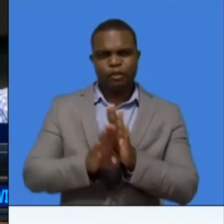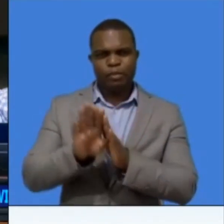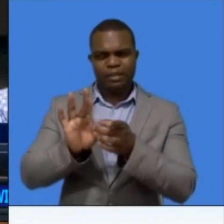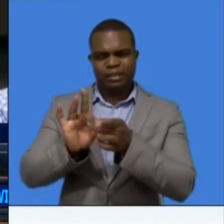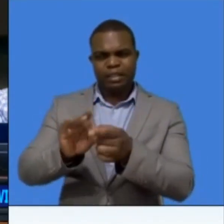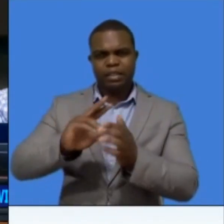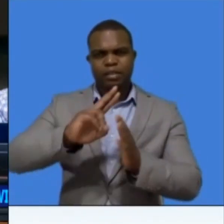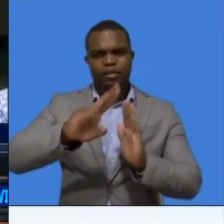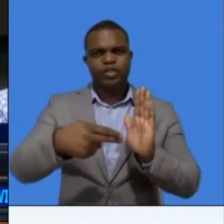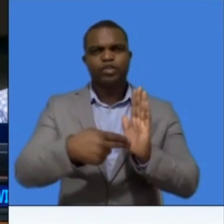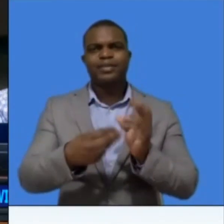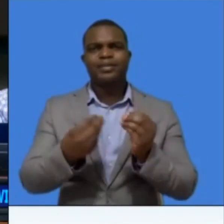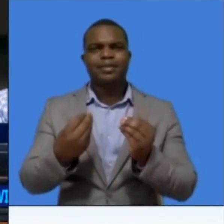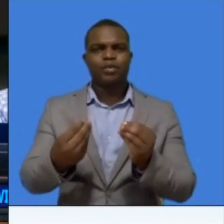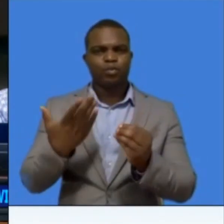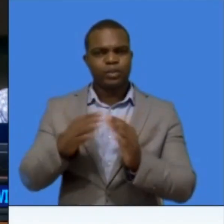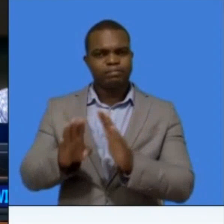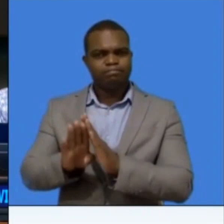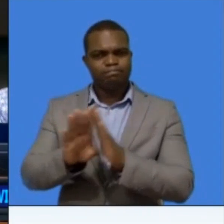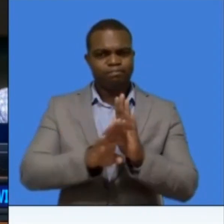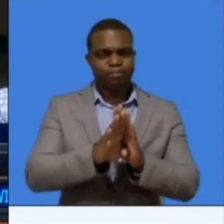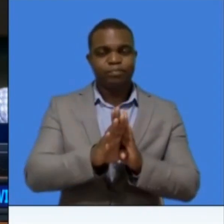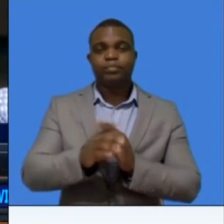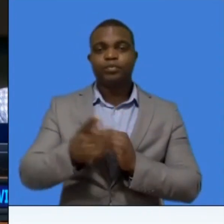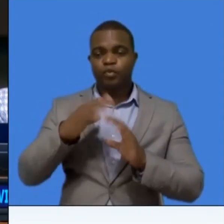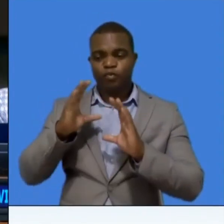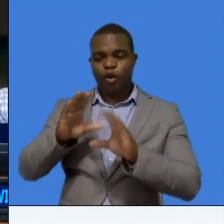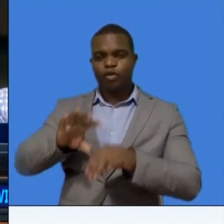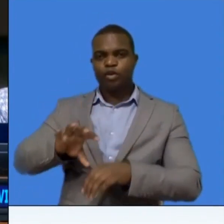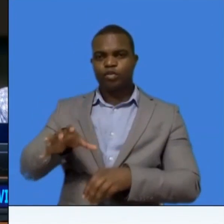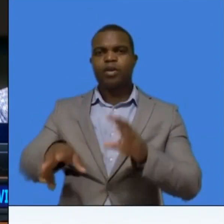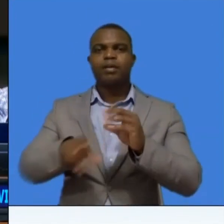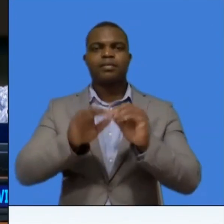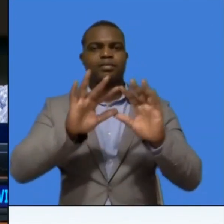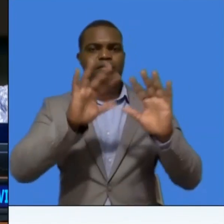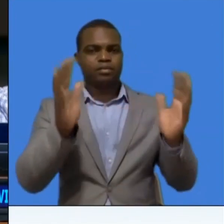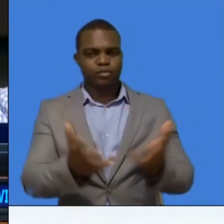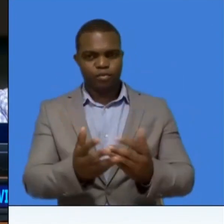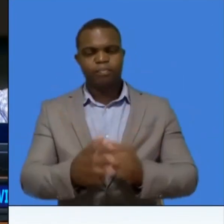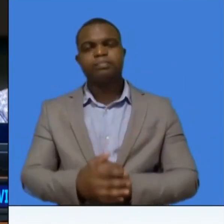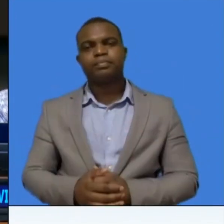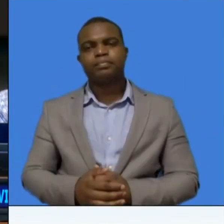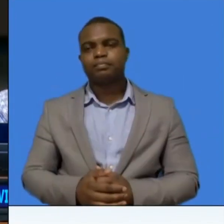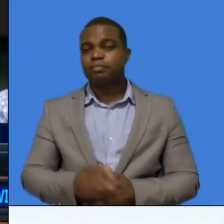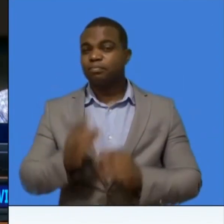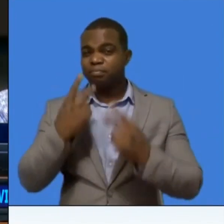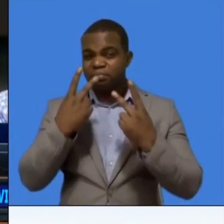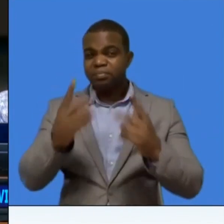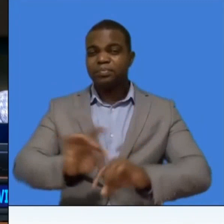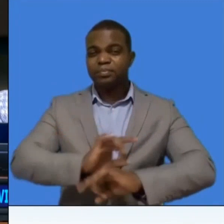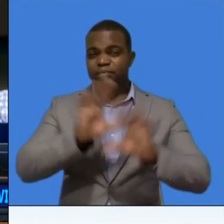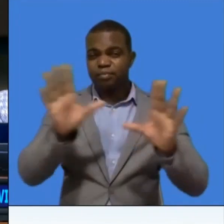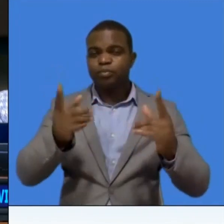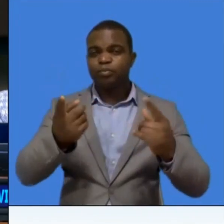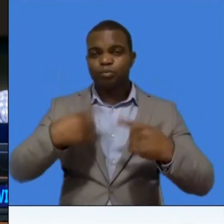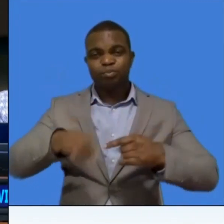international perspective. There is no doubt that there is much more work to do, but I think all of us can to a certain extent be satisfied